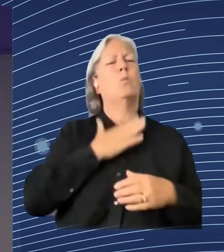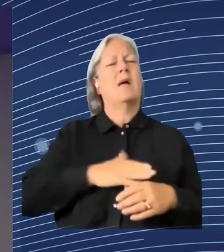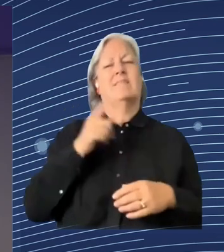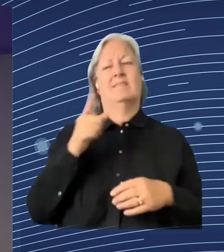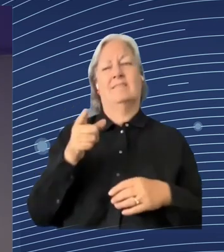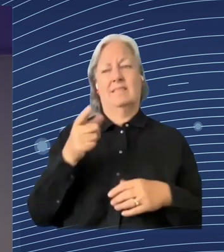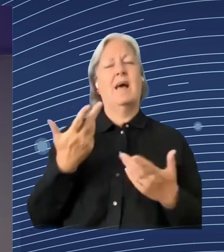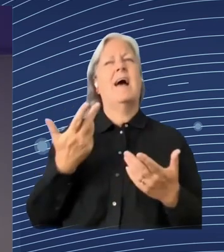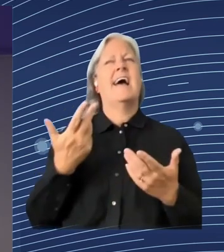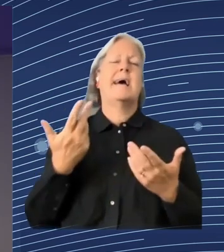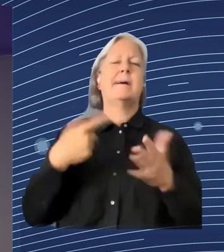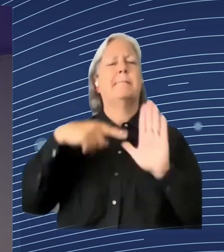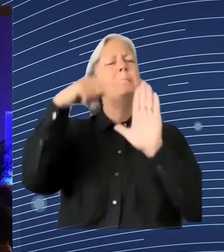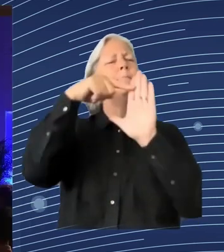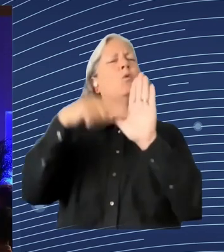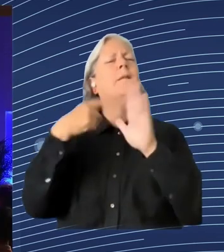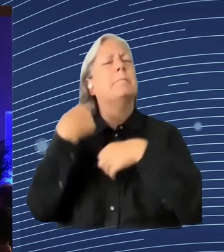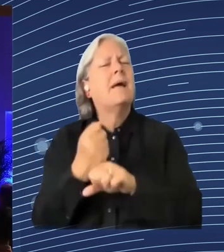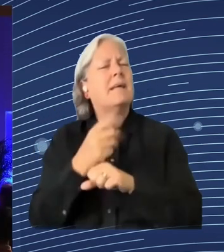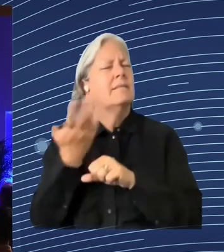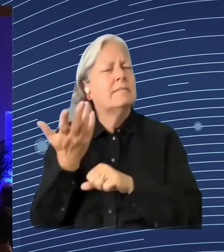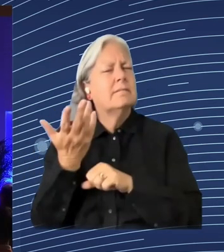Yeah, the third one. Sorry. Yeah.